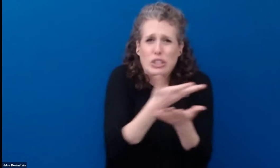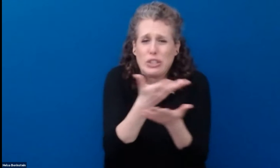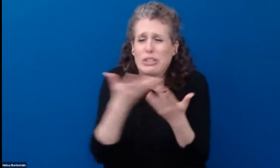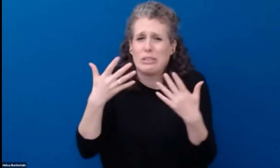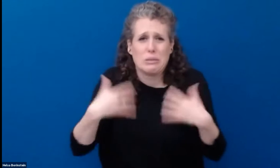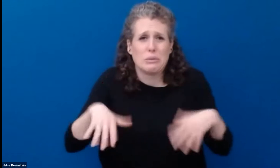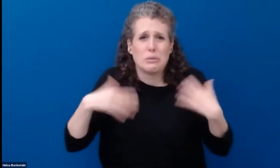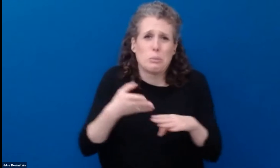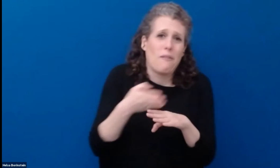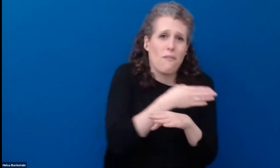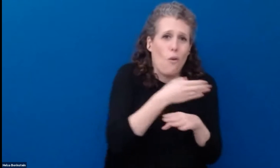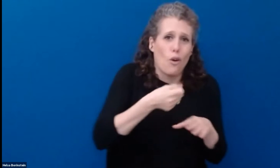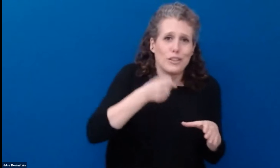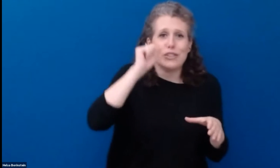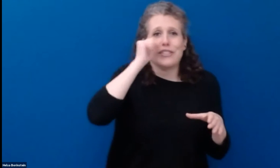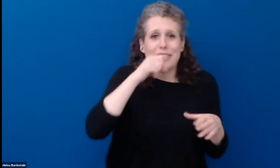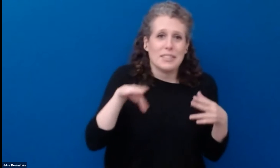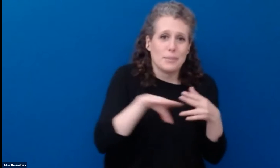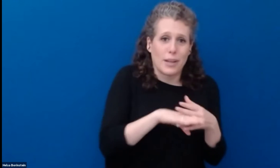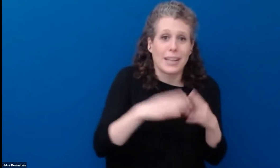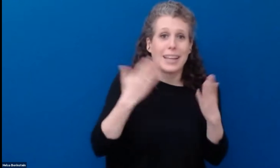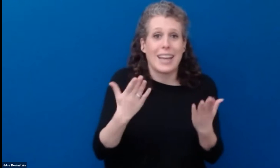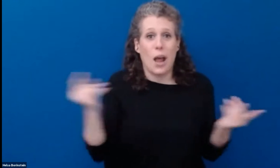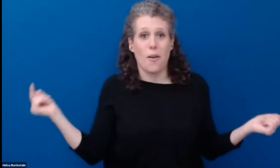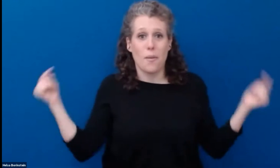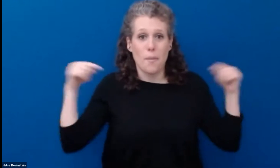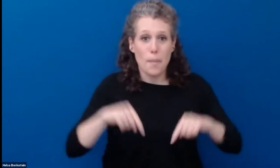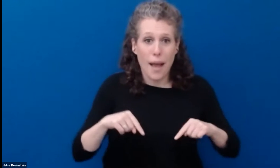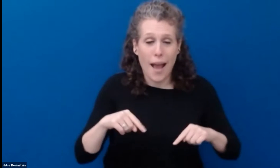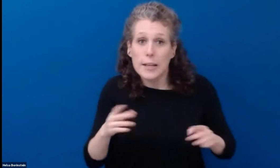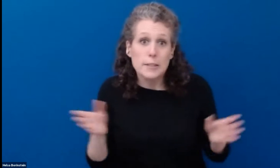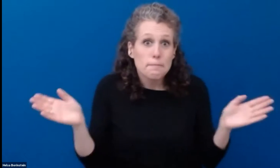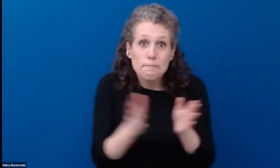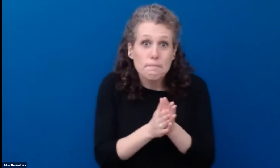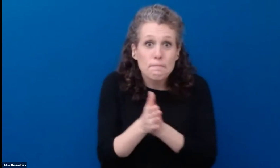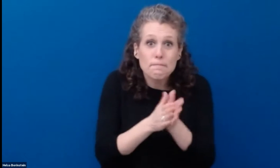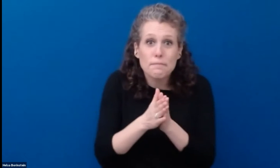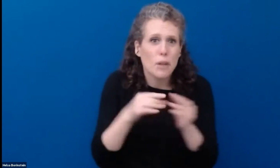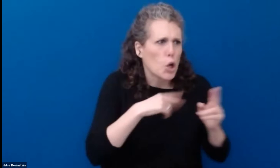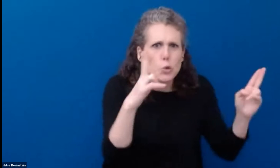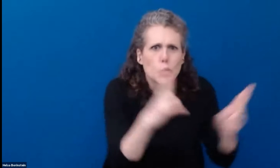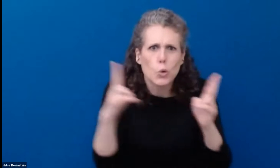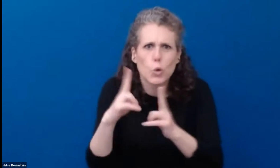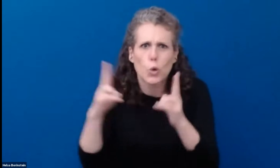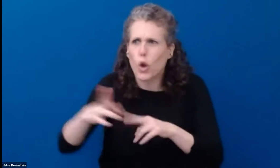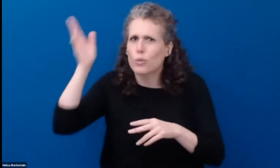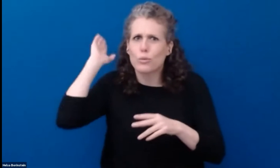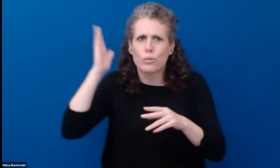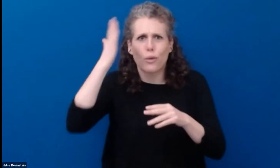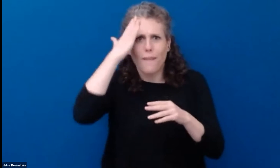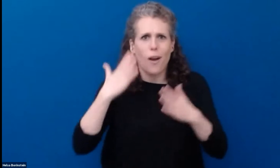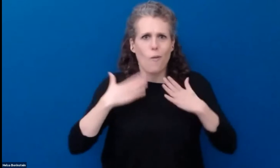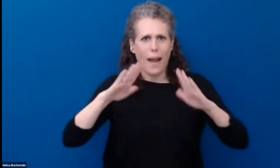the break, and now we really prided ourselves of doing short presentations to make sure to open the floor